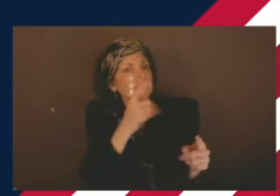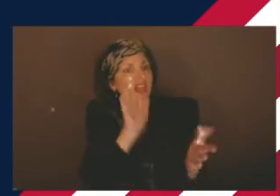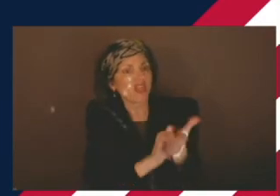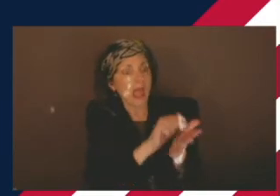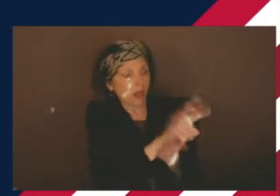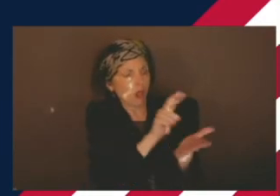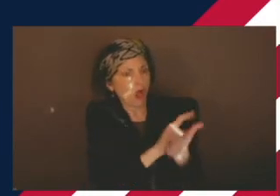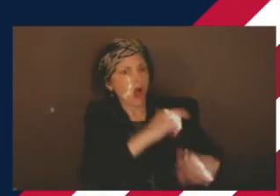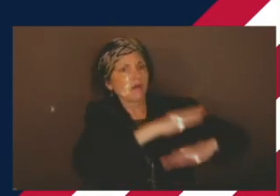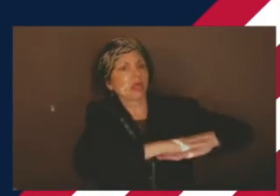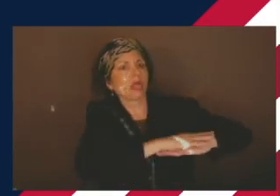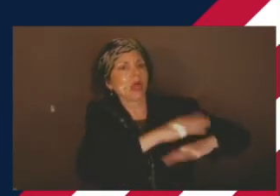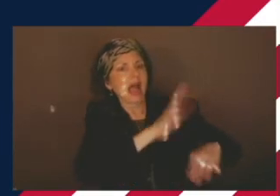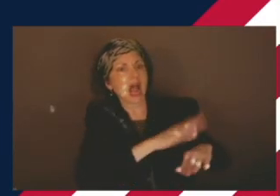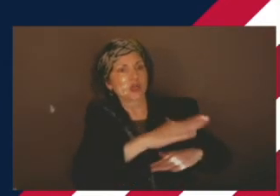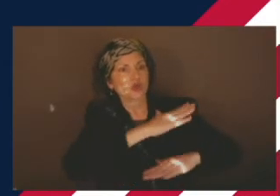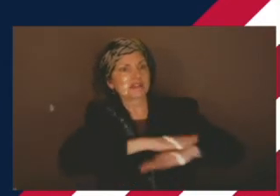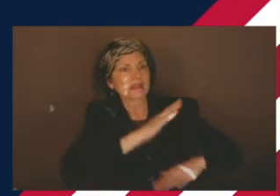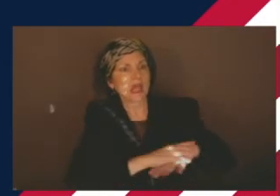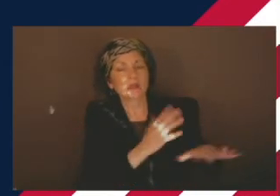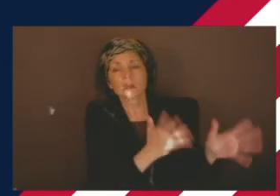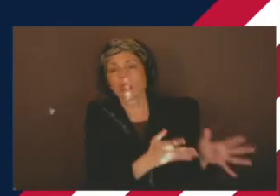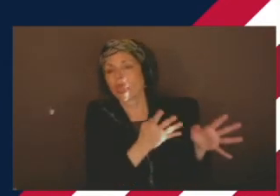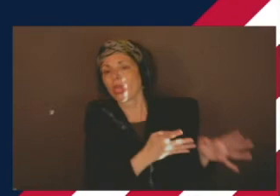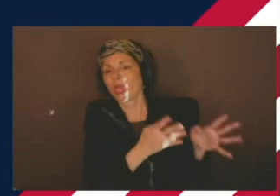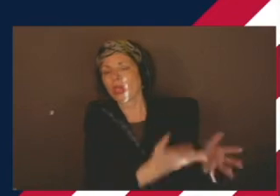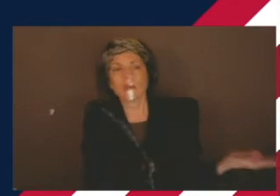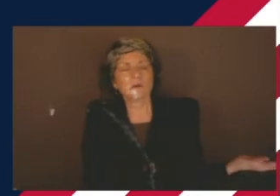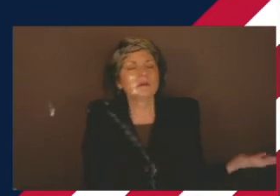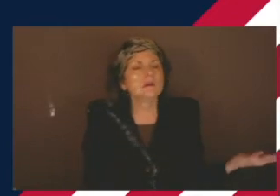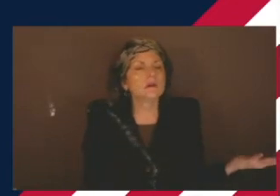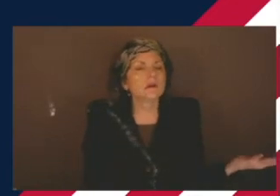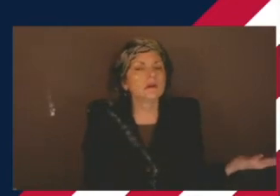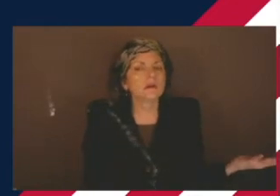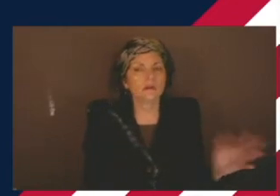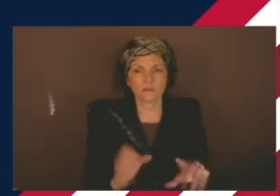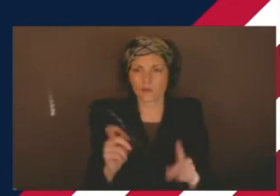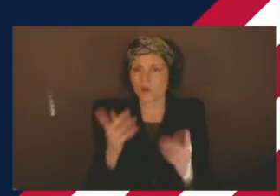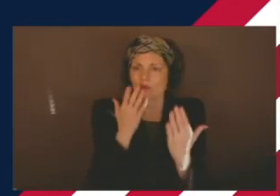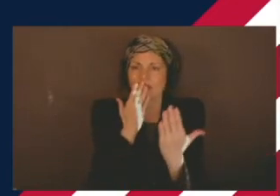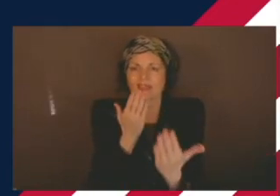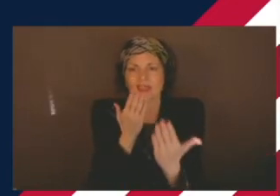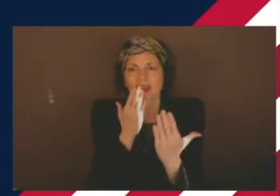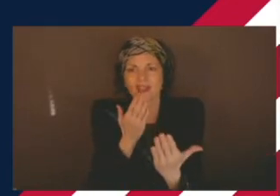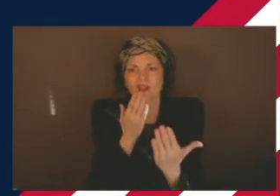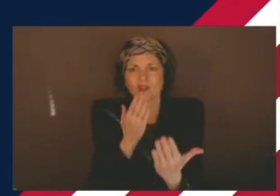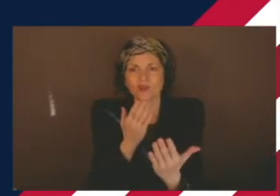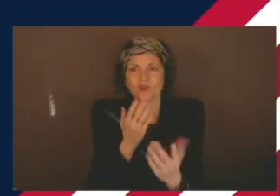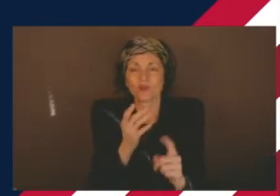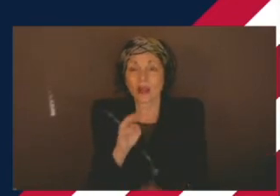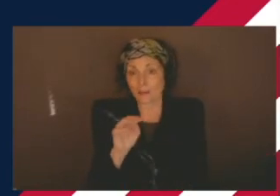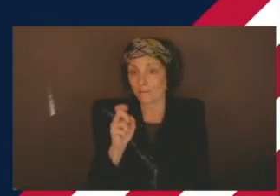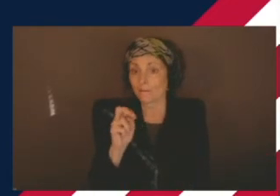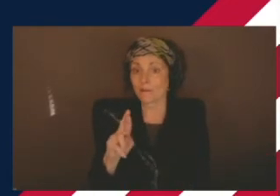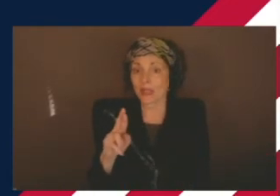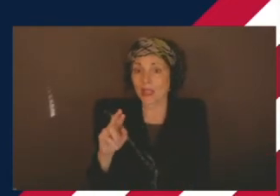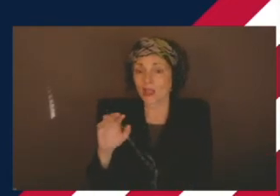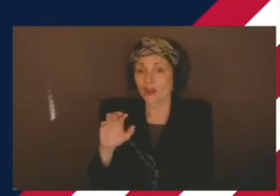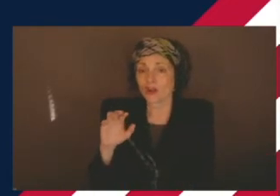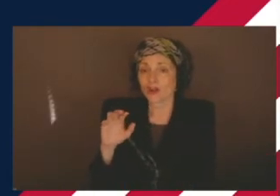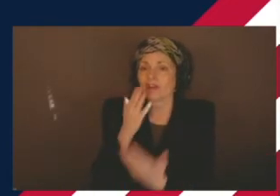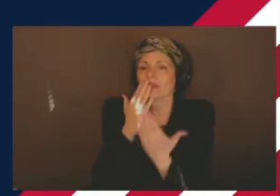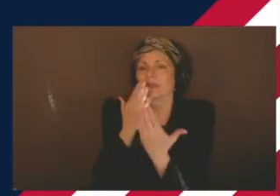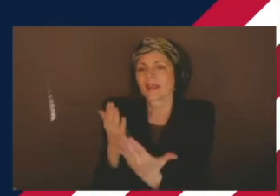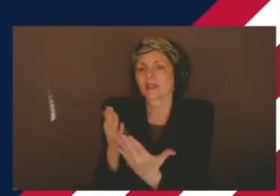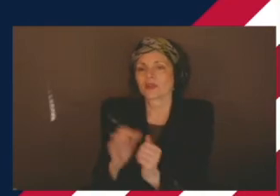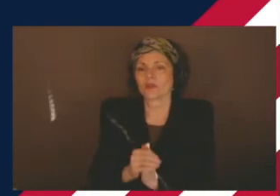Thank you. I think those words are powerful, and thank you for your advocacy. And Mayor, I yield back and thank you. Thank you. Our next